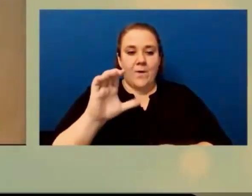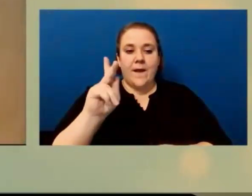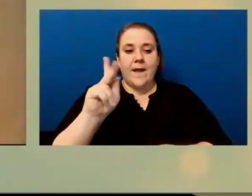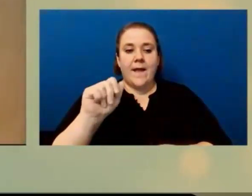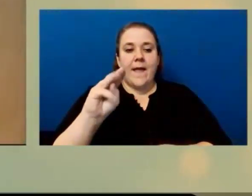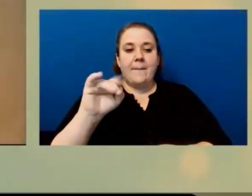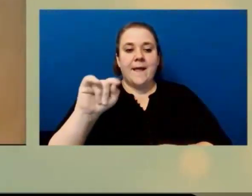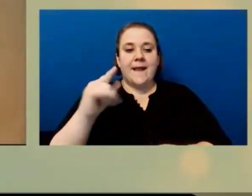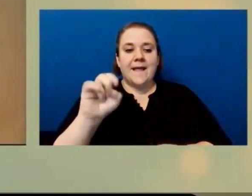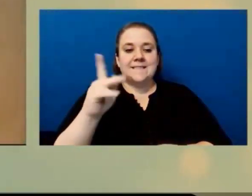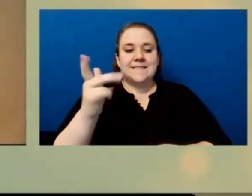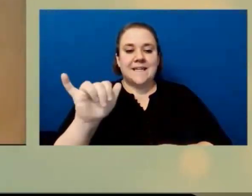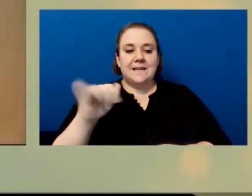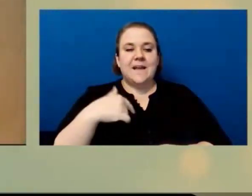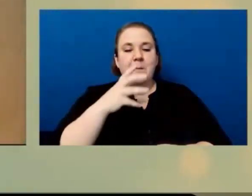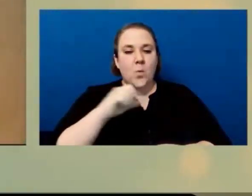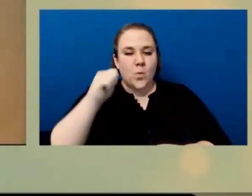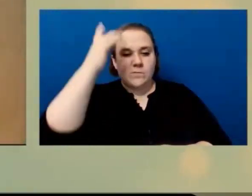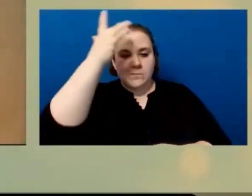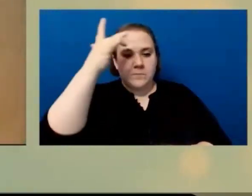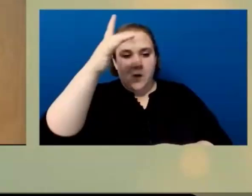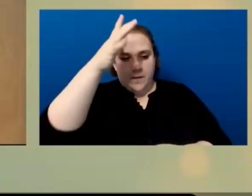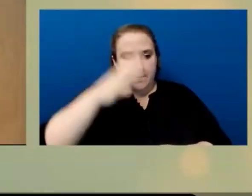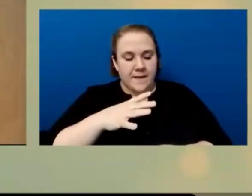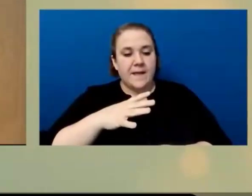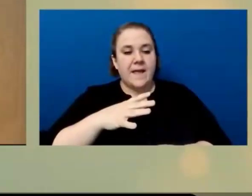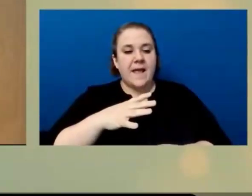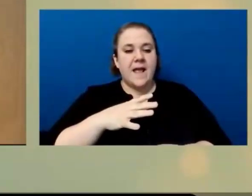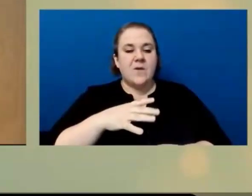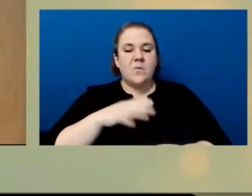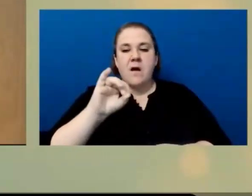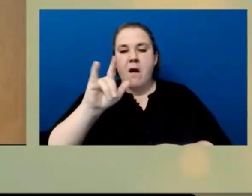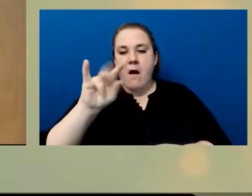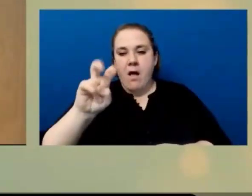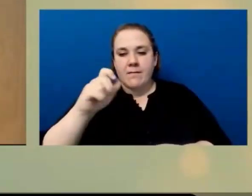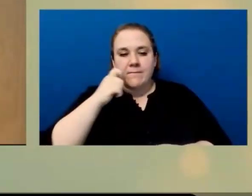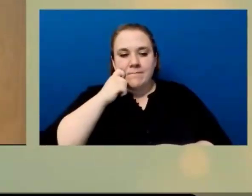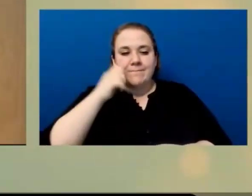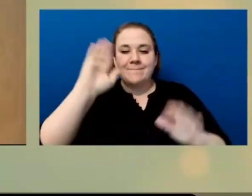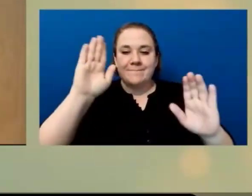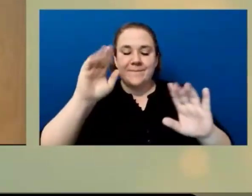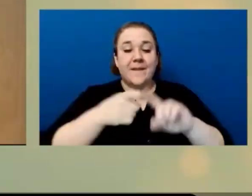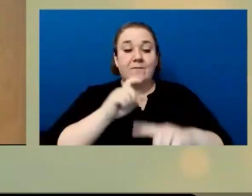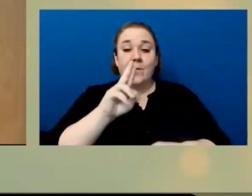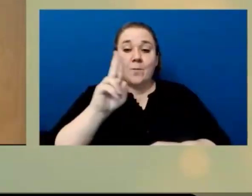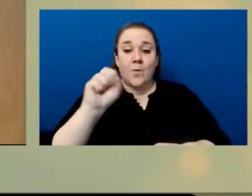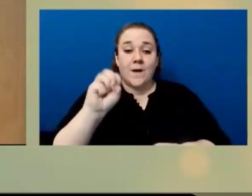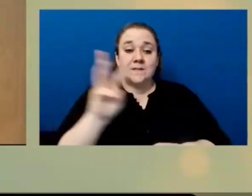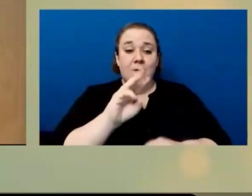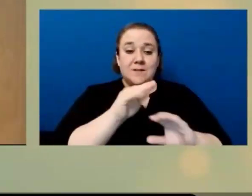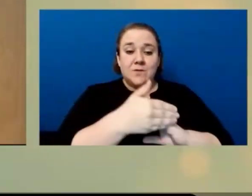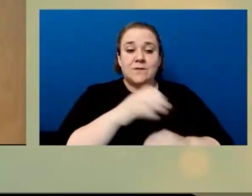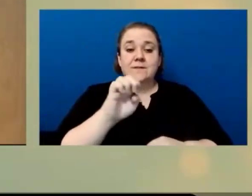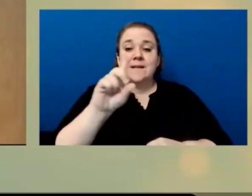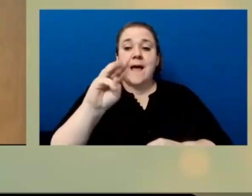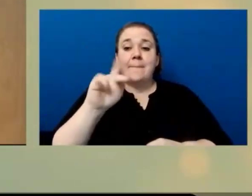I am Eric Kamenetsky. I am an older, balding man with slightly olive-tinted skin. Greetings from the U.S. West